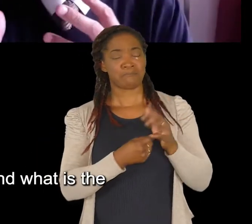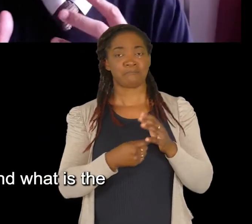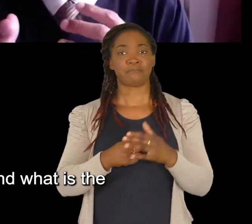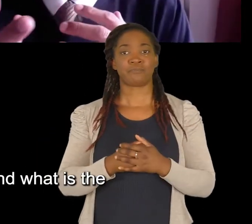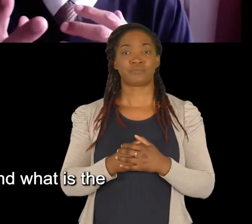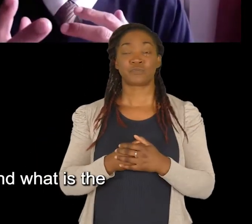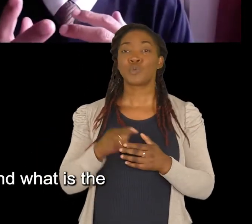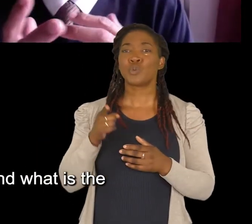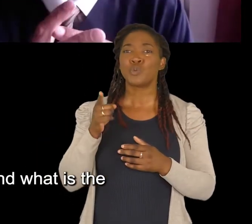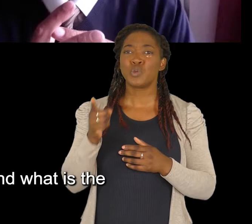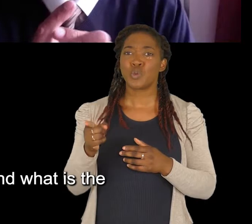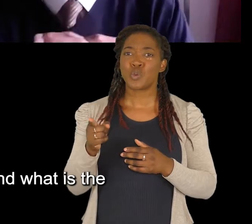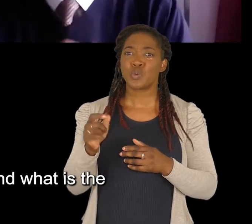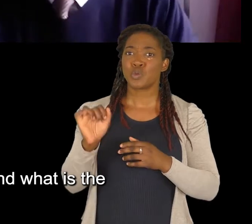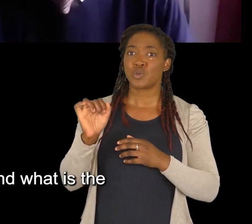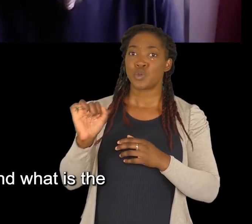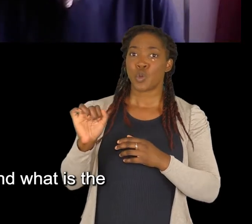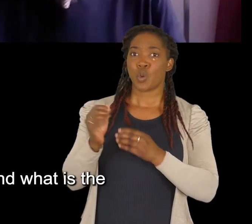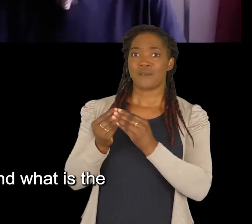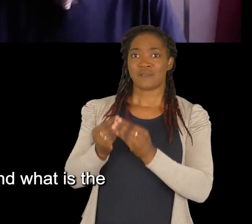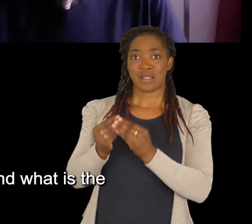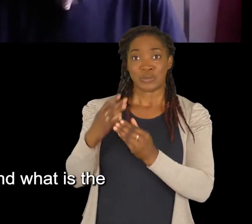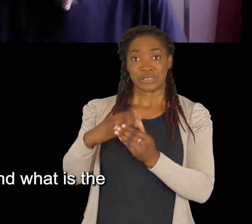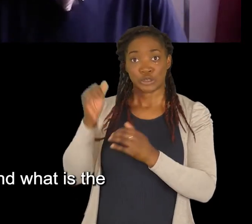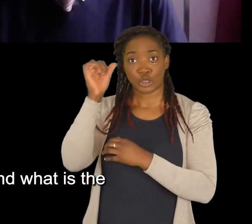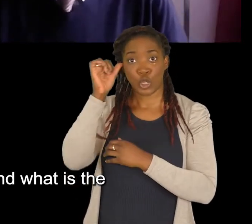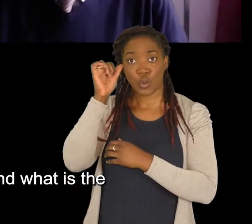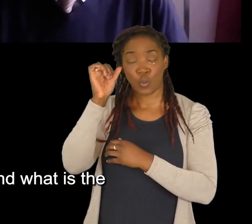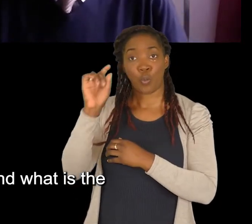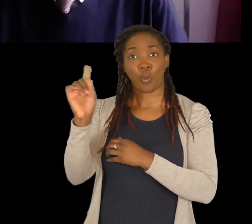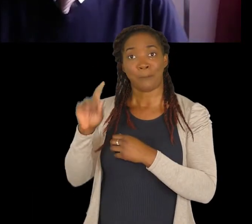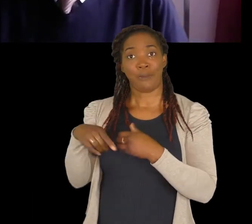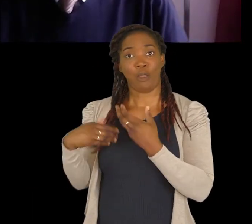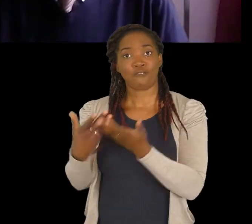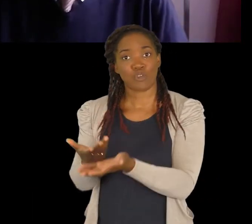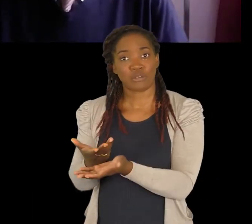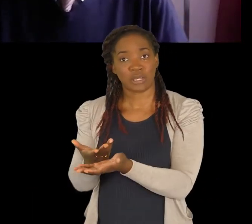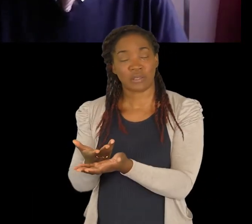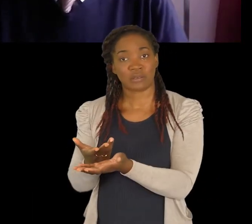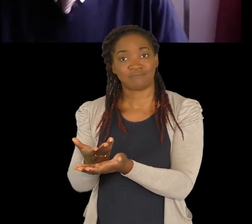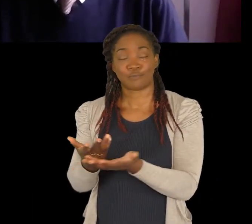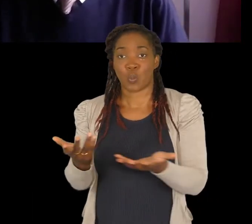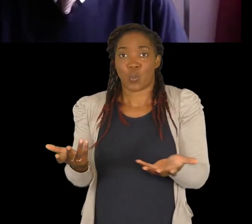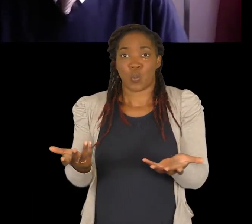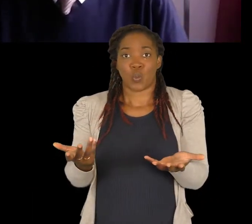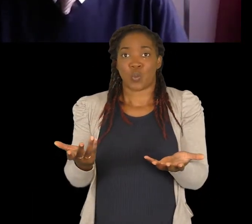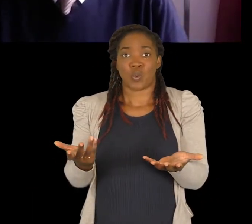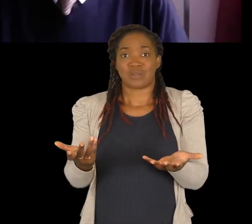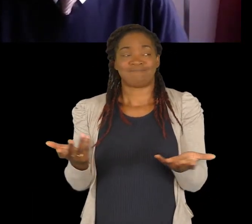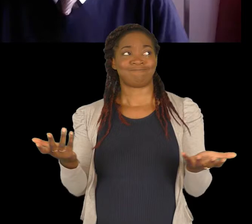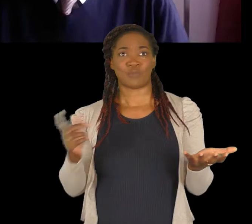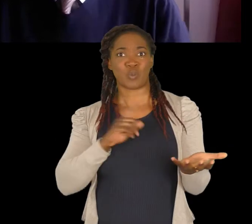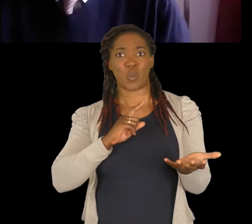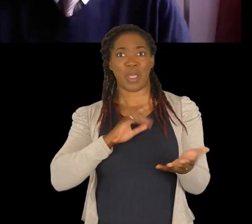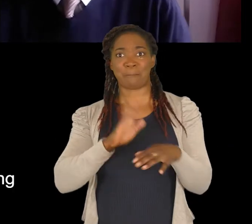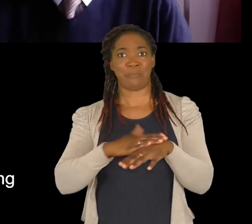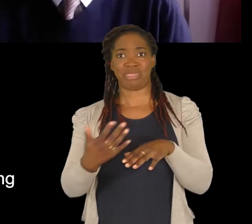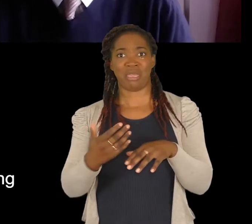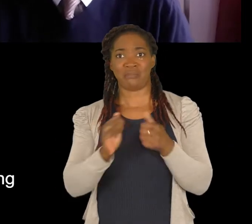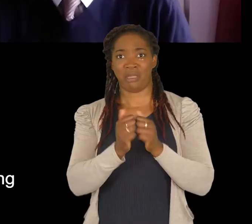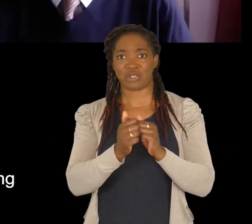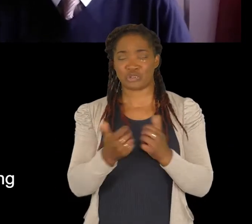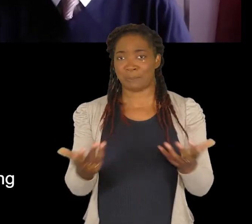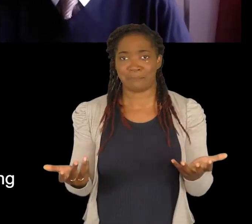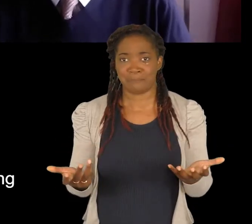got to know what your value is. What is the value that you're offering? Otherwise, why are you in that partnership or relationship?